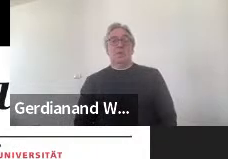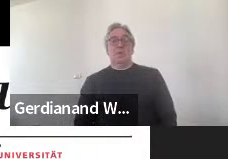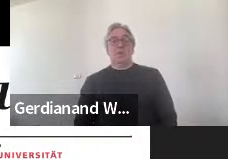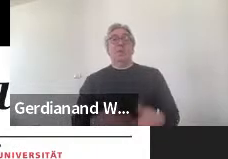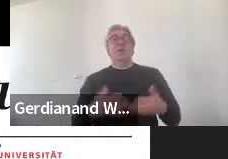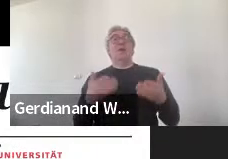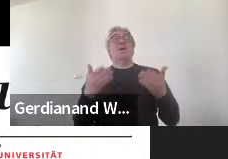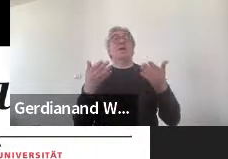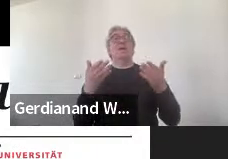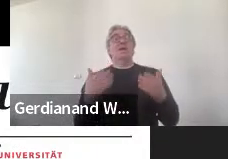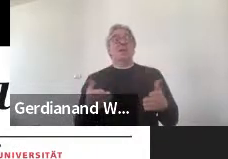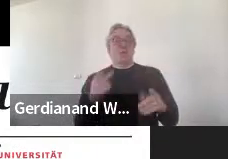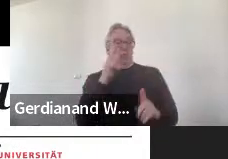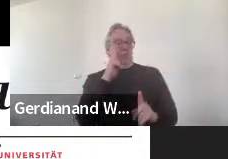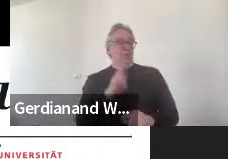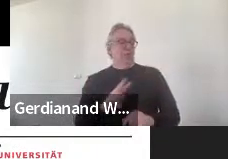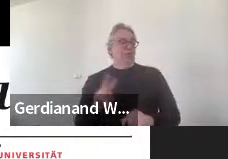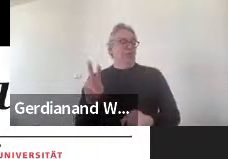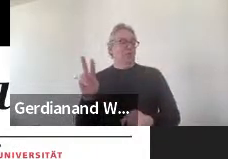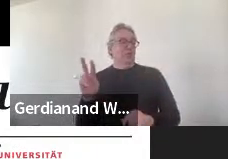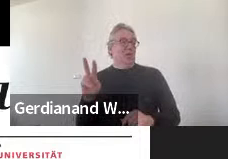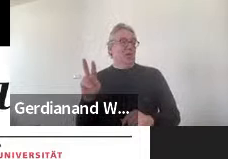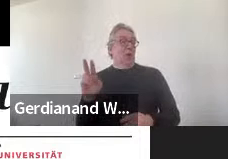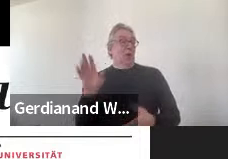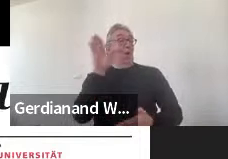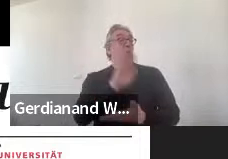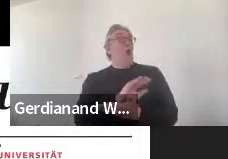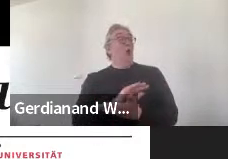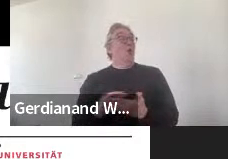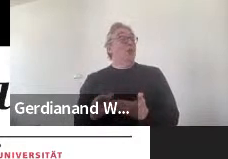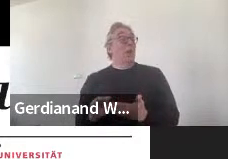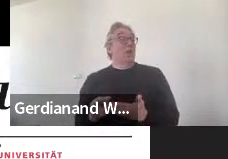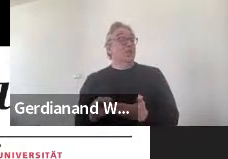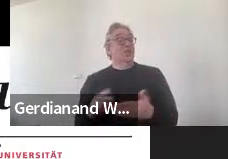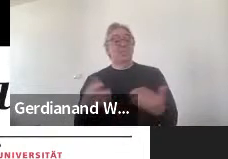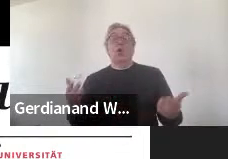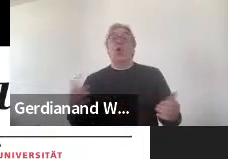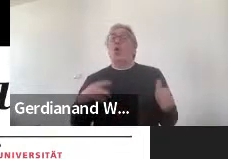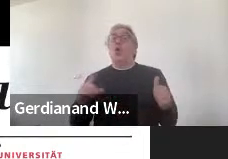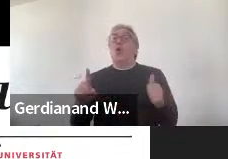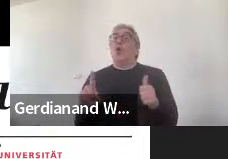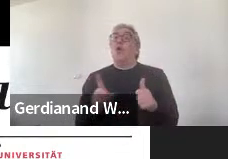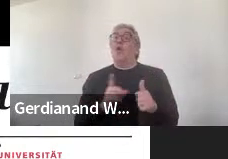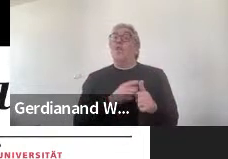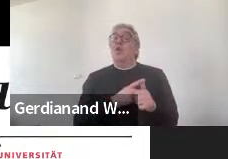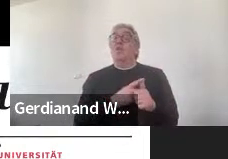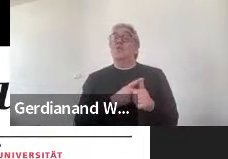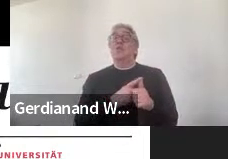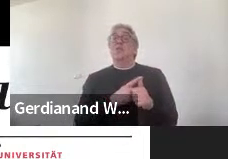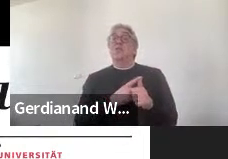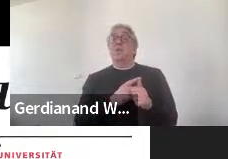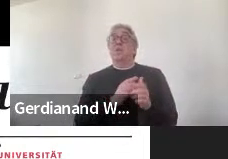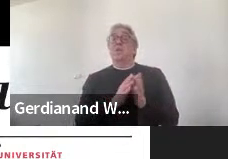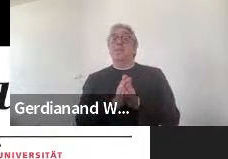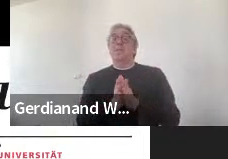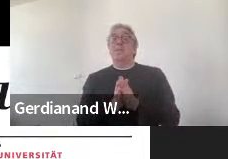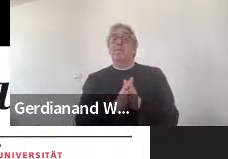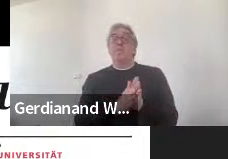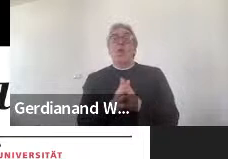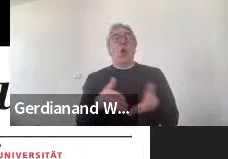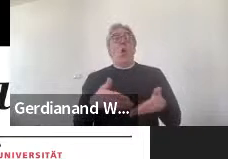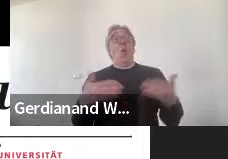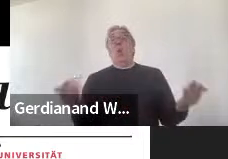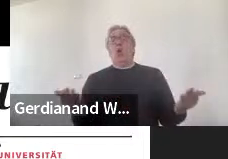Now I would like to step into this results part. I will first start with the underlying factors which hinders